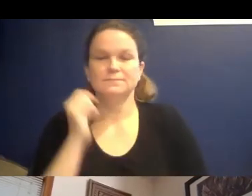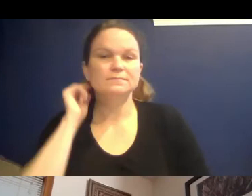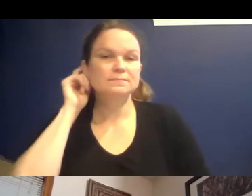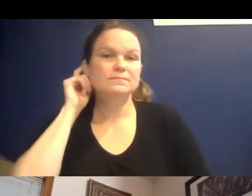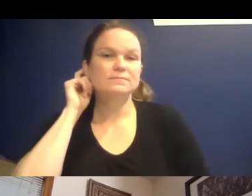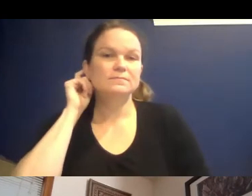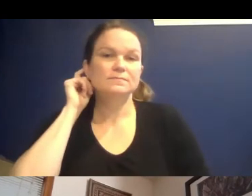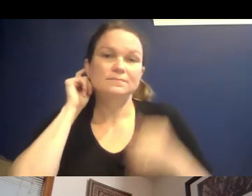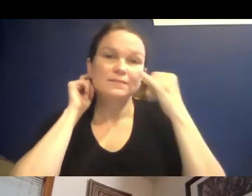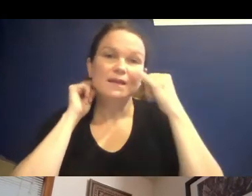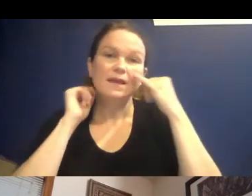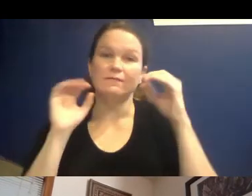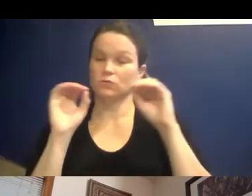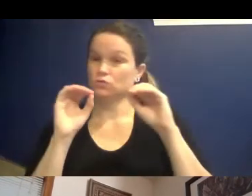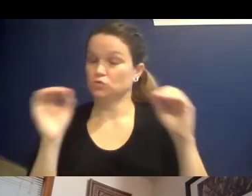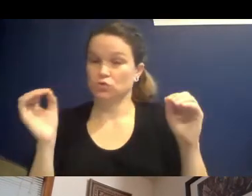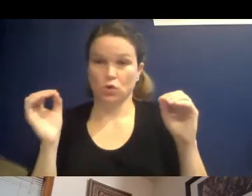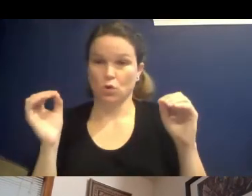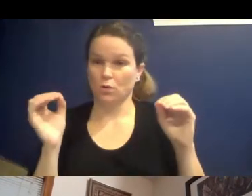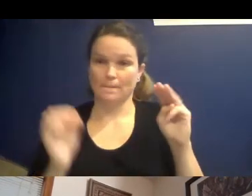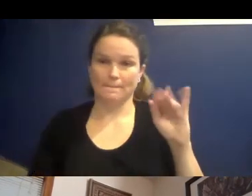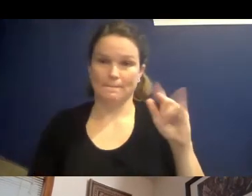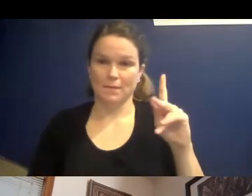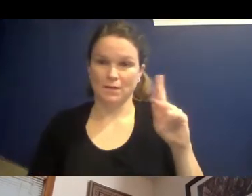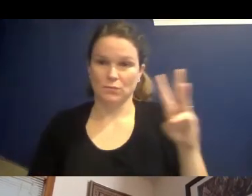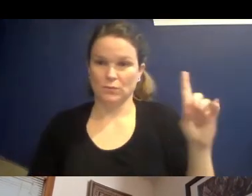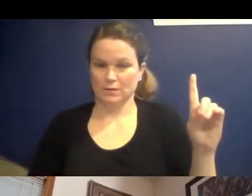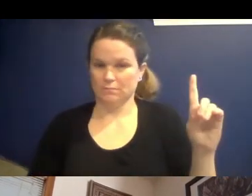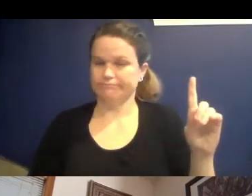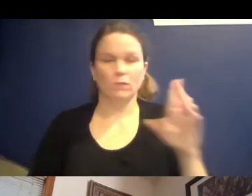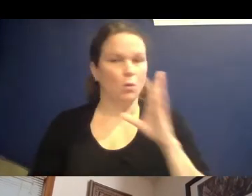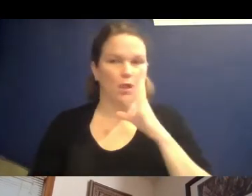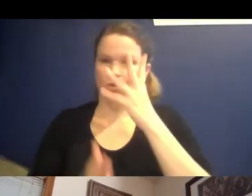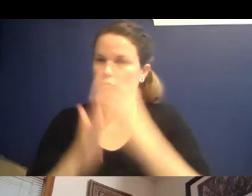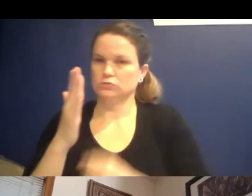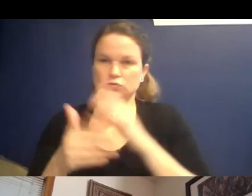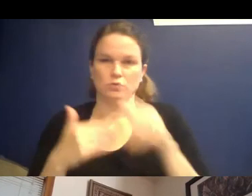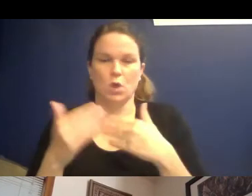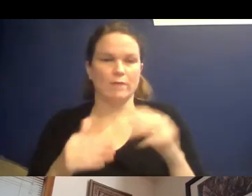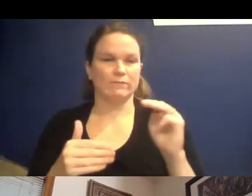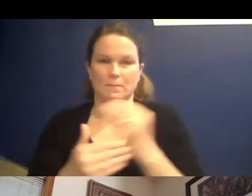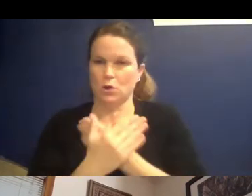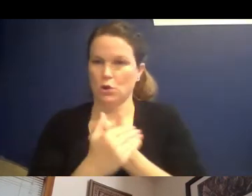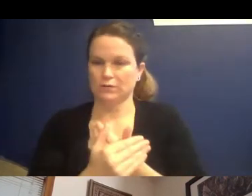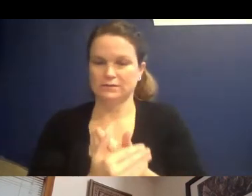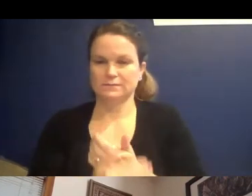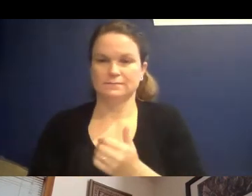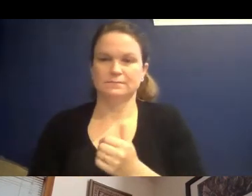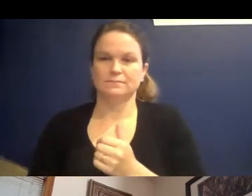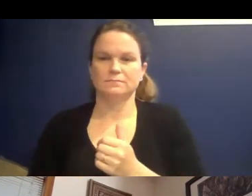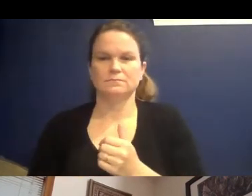have milkweed plants, we'll have no monarchs. There are about 6